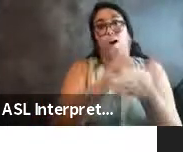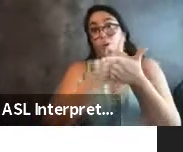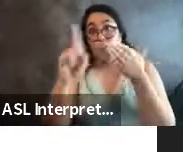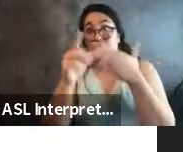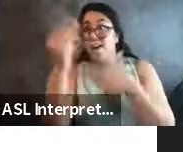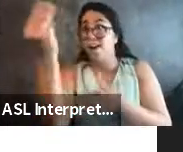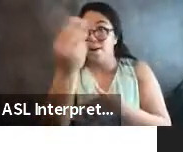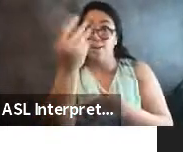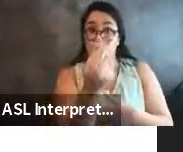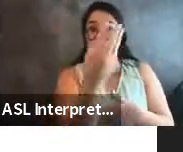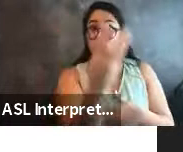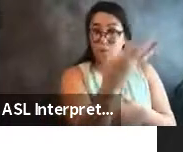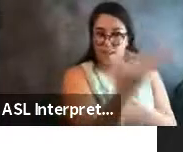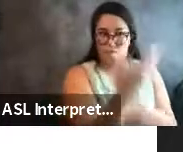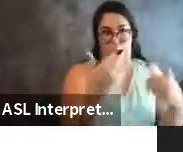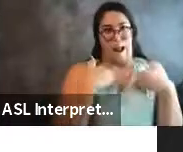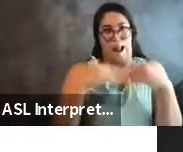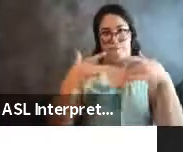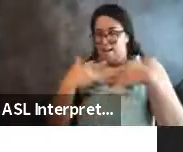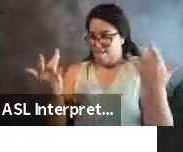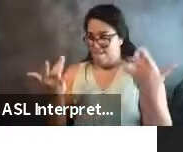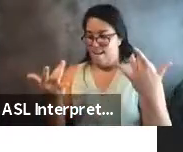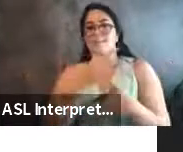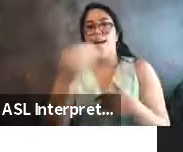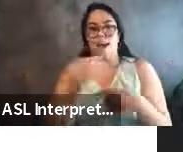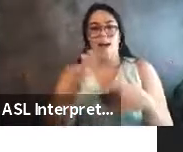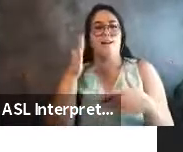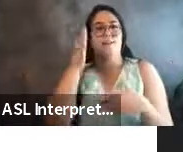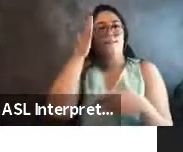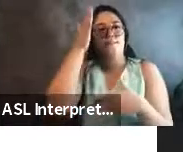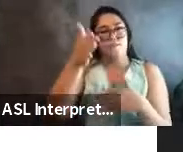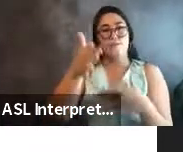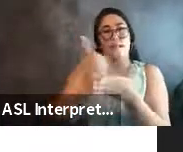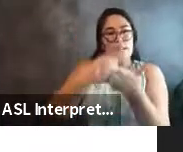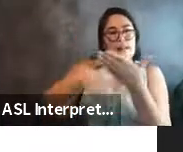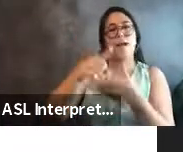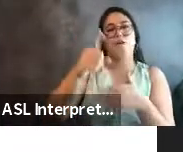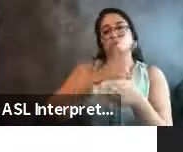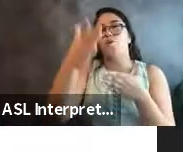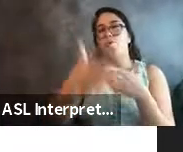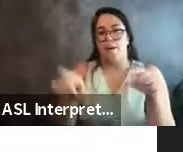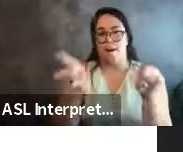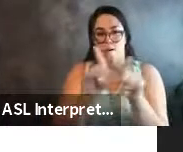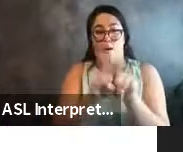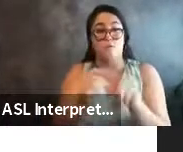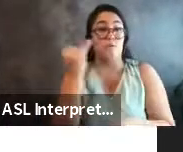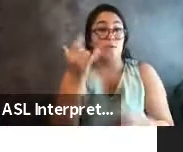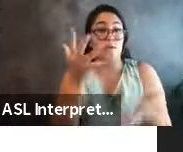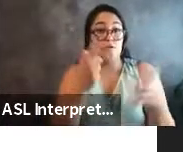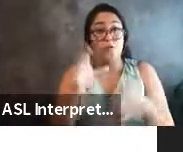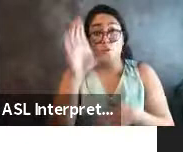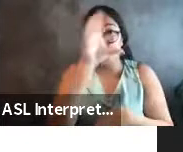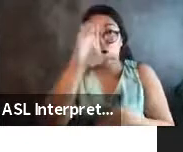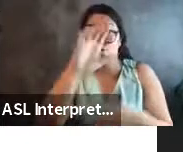then the following weekend as well. You can check out the full schedule on sfzinefest.org.